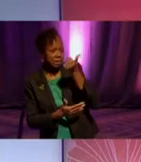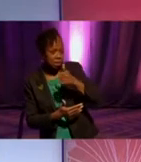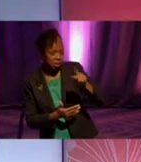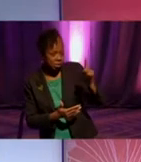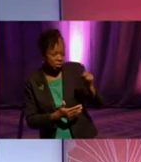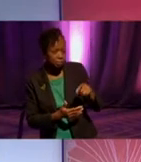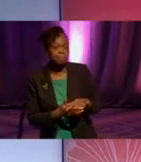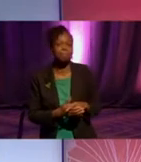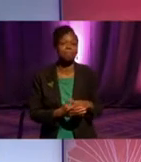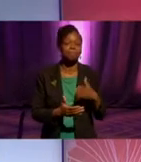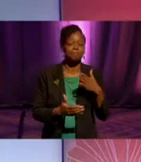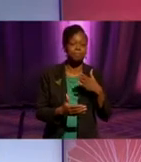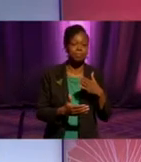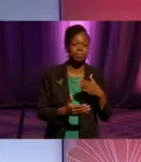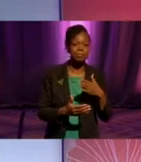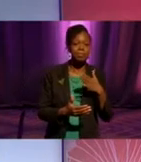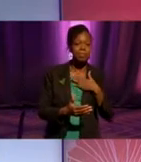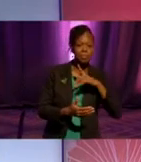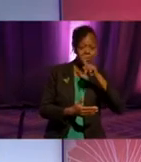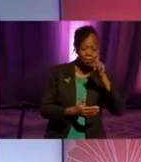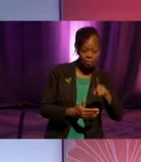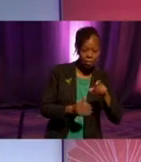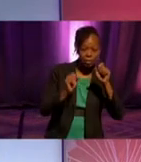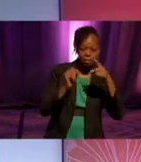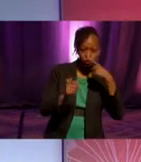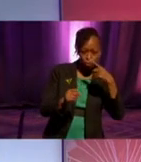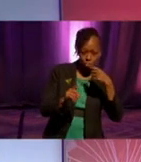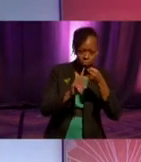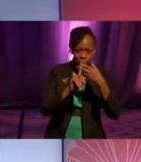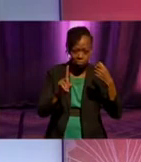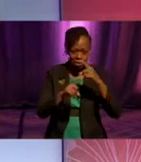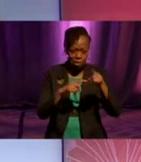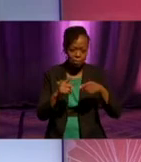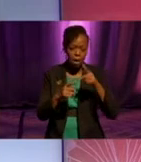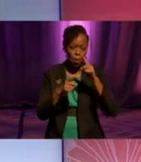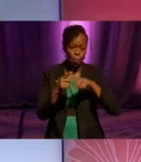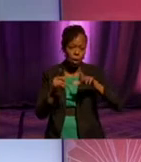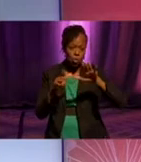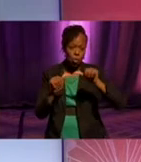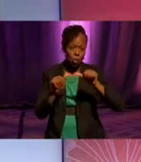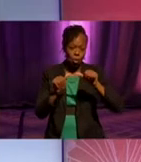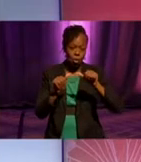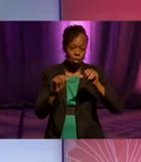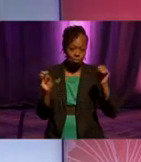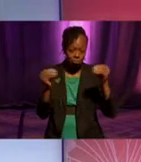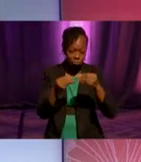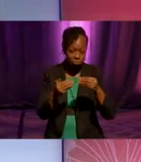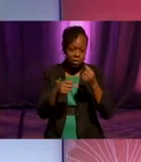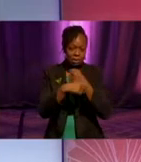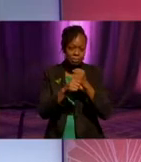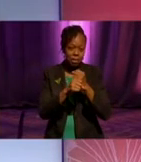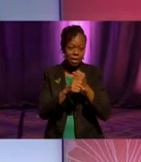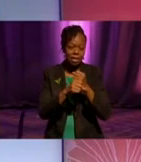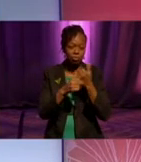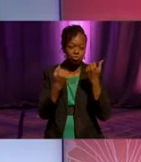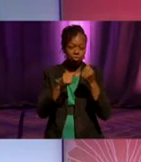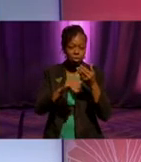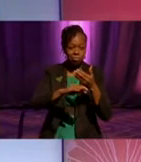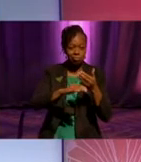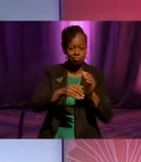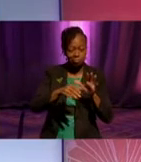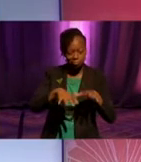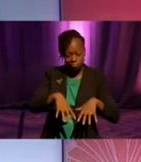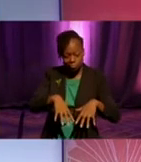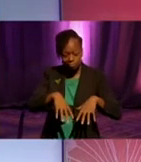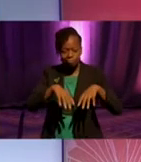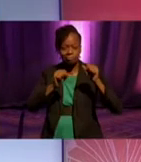you. Can you talk a bit about investments that your administration has made here to overcome birthing for people, babies,